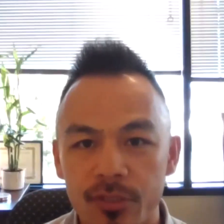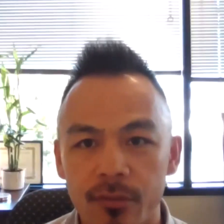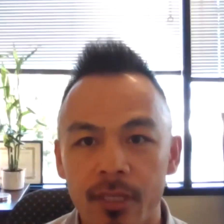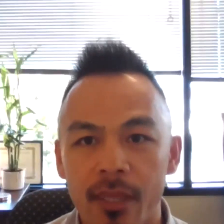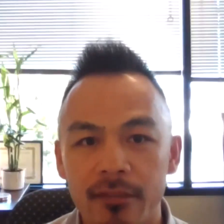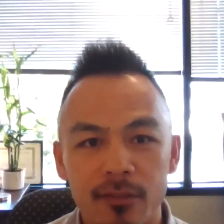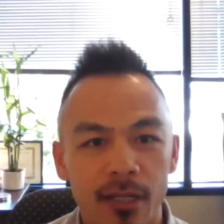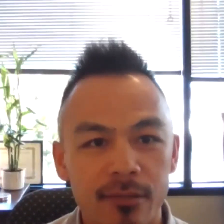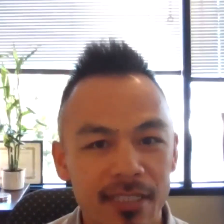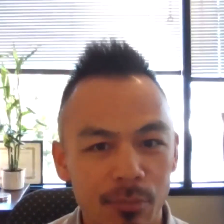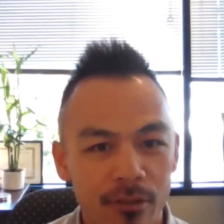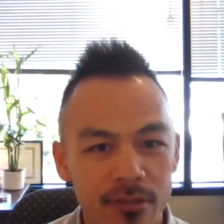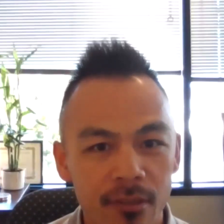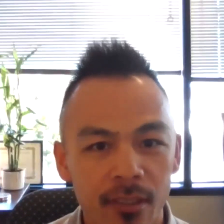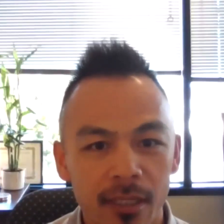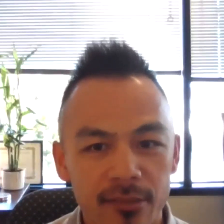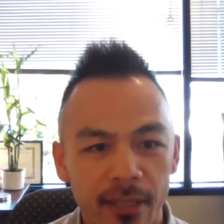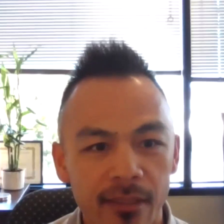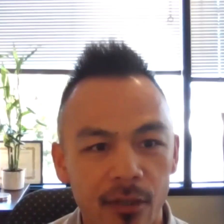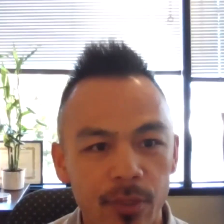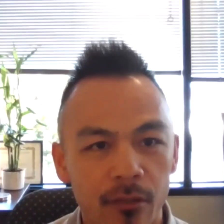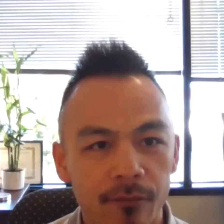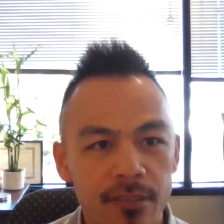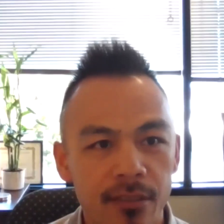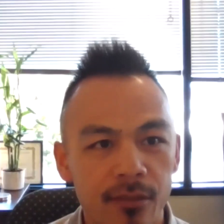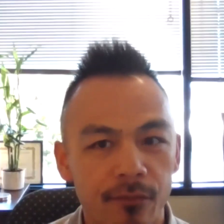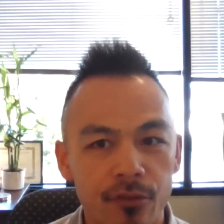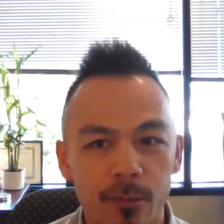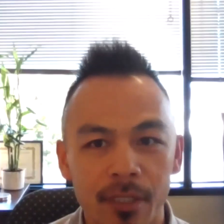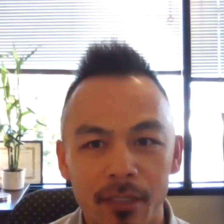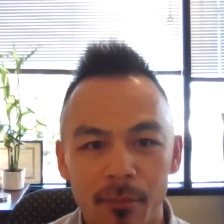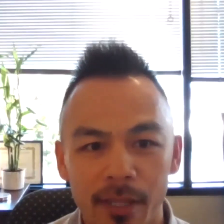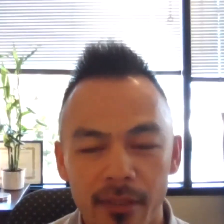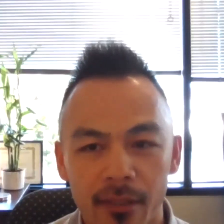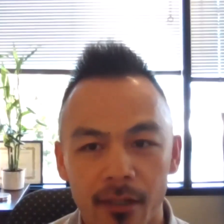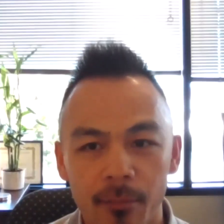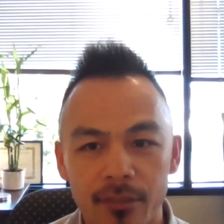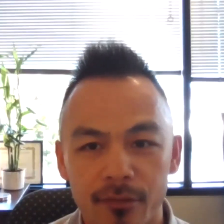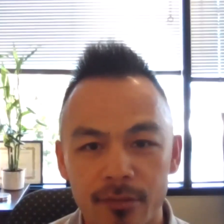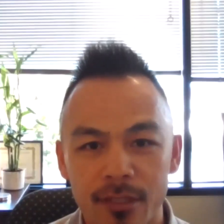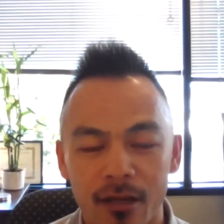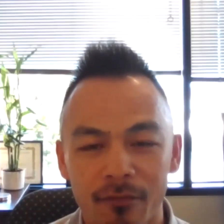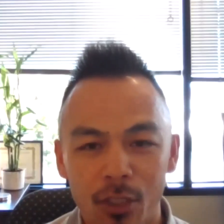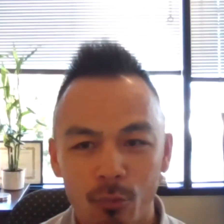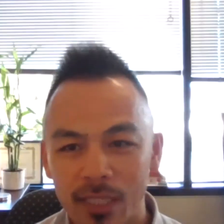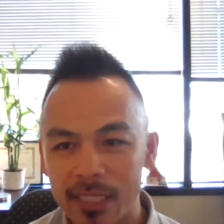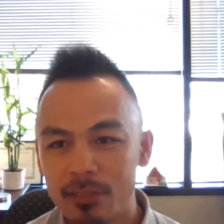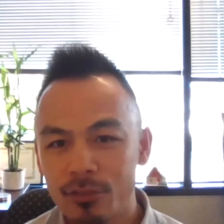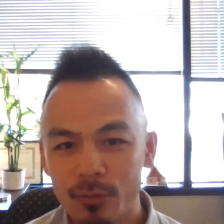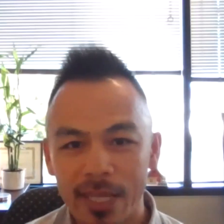vendors as well too to attend in person. So I think that'll be helpful instead of doing it virtually. But I think in terms of